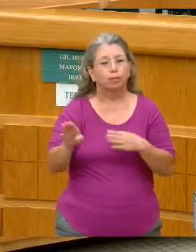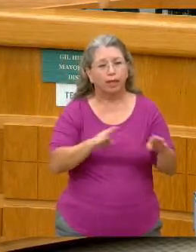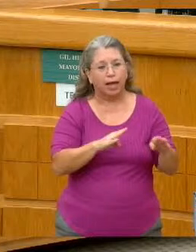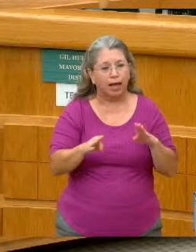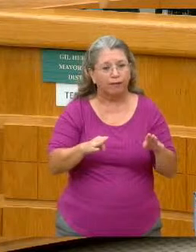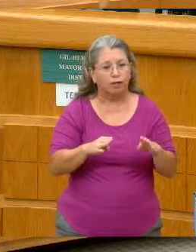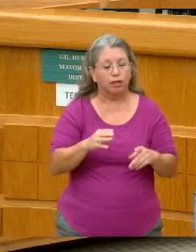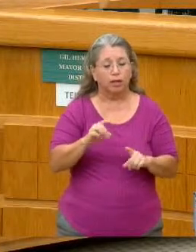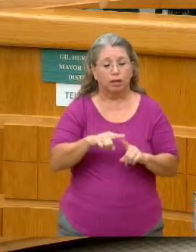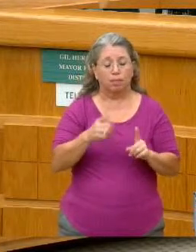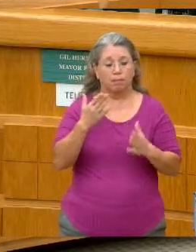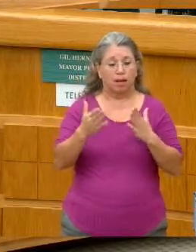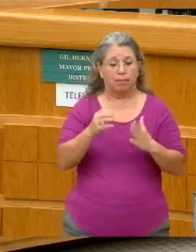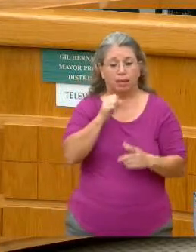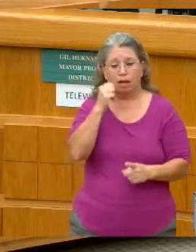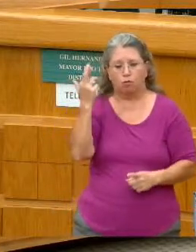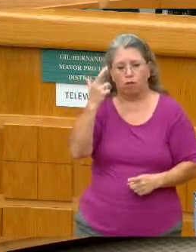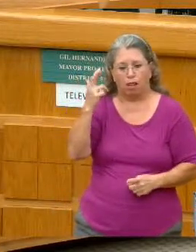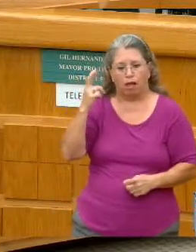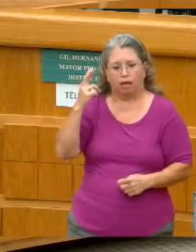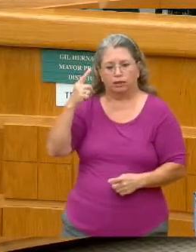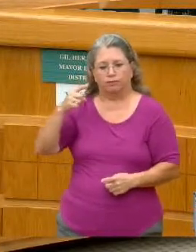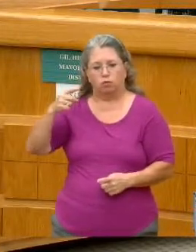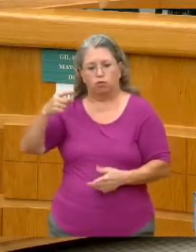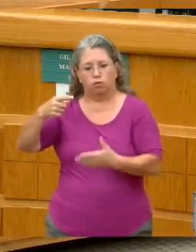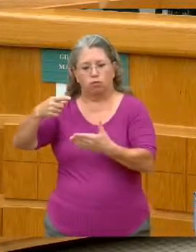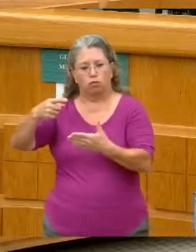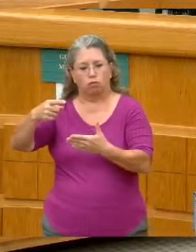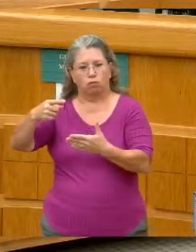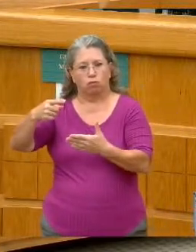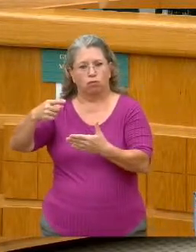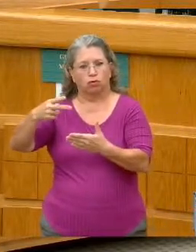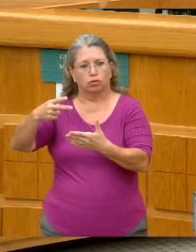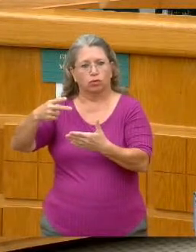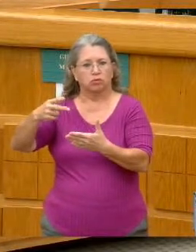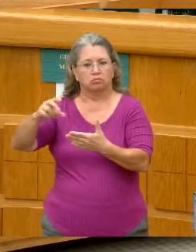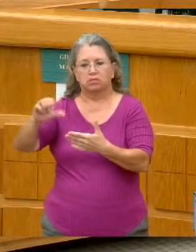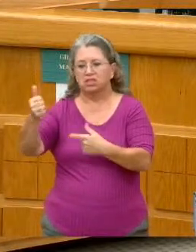2 weeks from now. So this can tell us maybe what it's going to look like in the future.